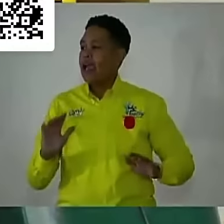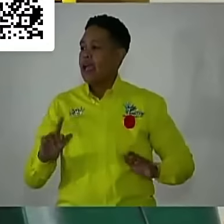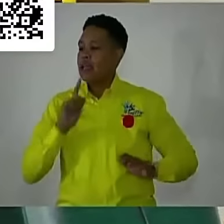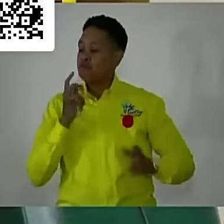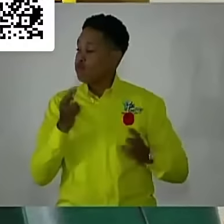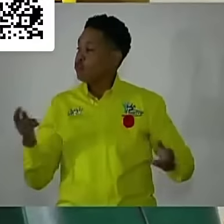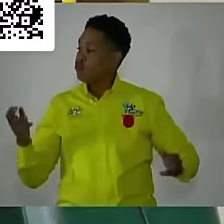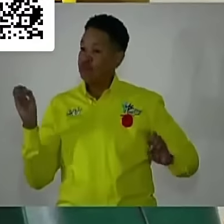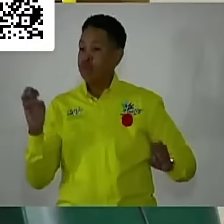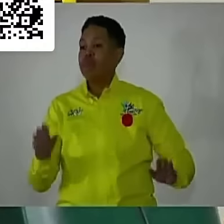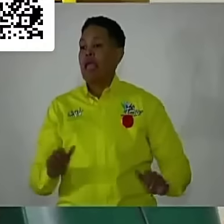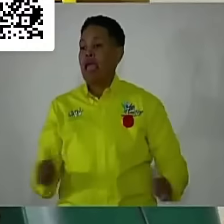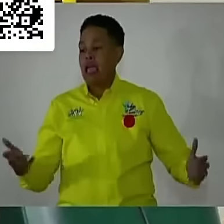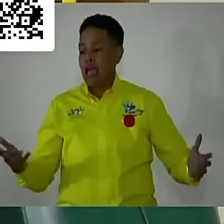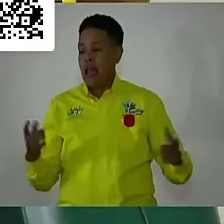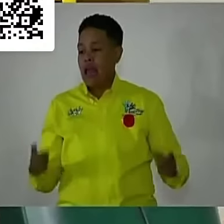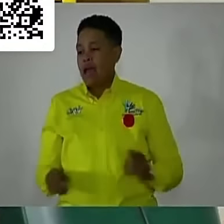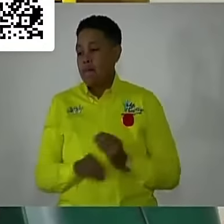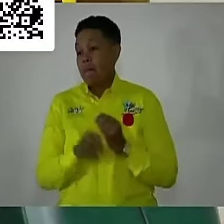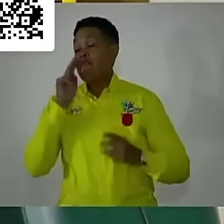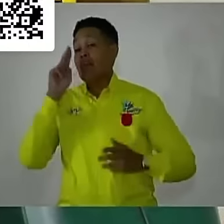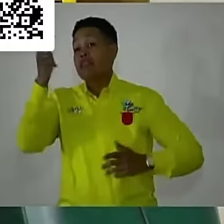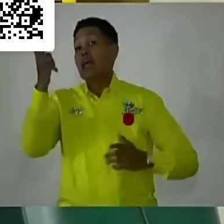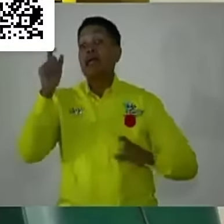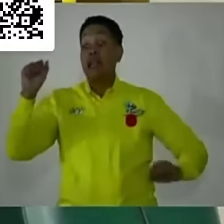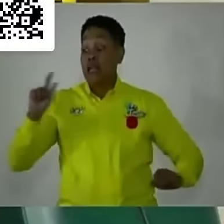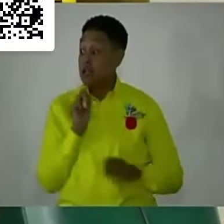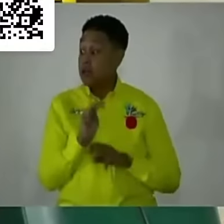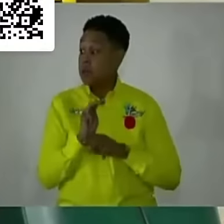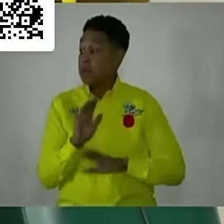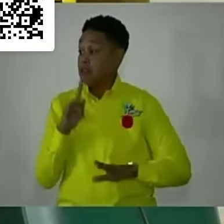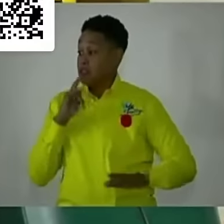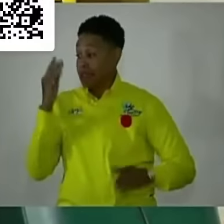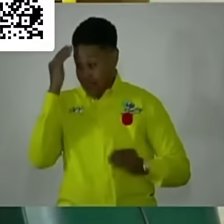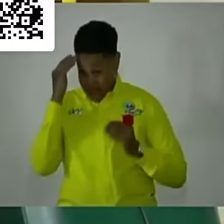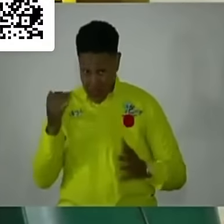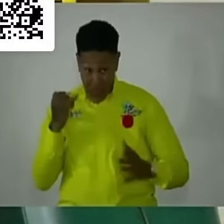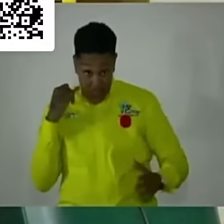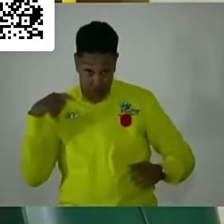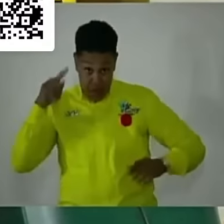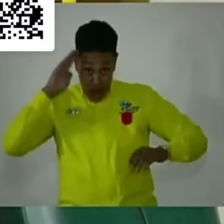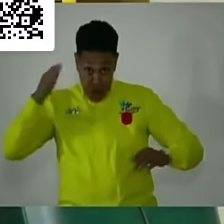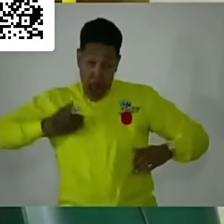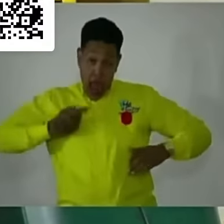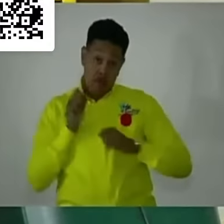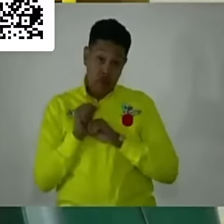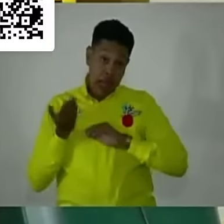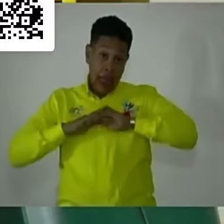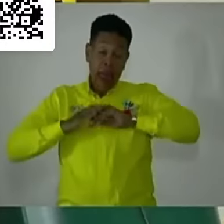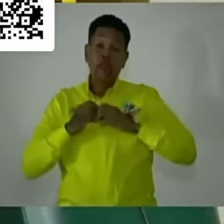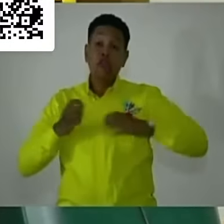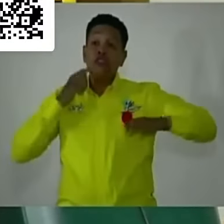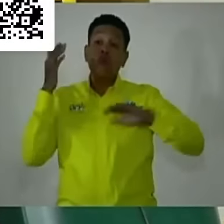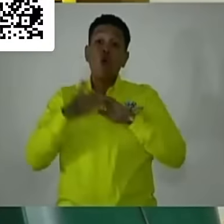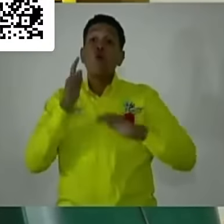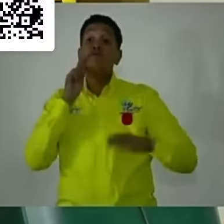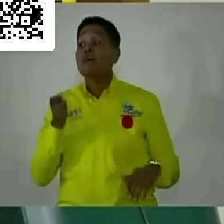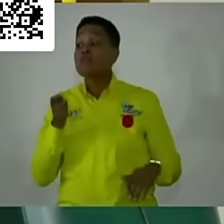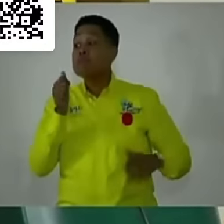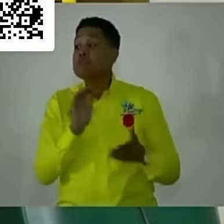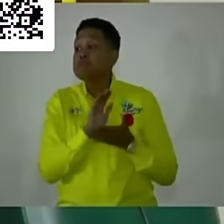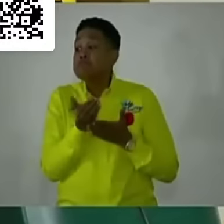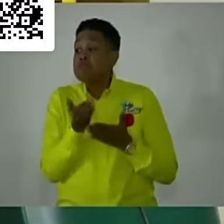resources, any at all? Secondly, can the minister say if there will be an increase over the measly sum of